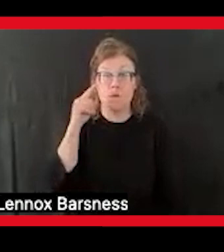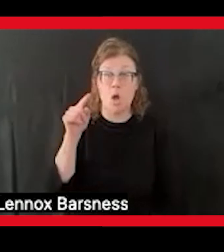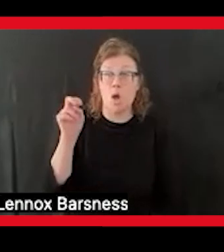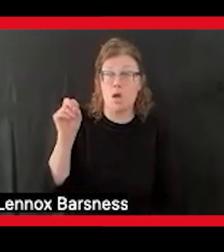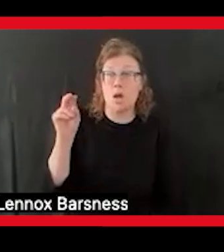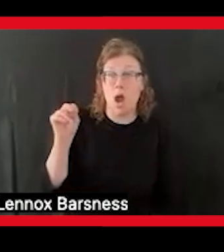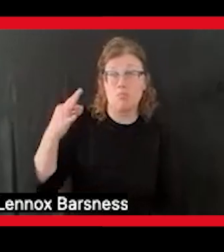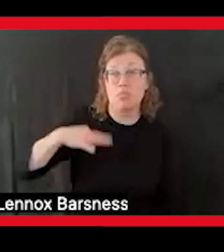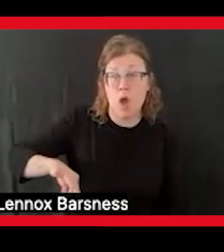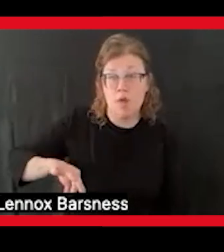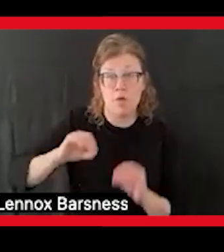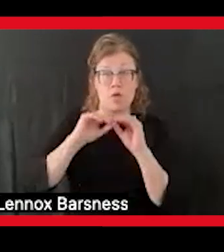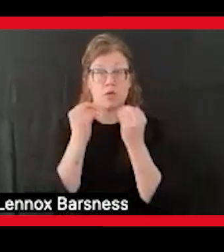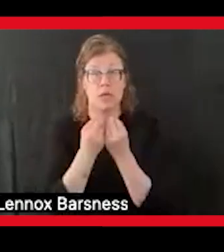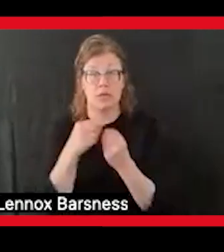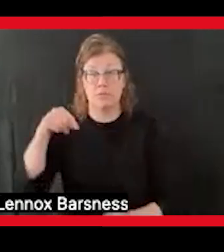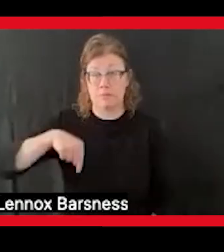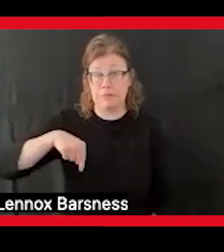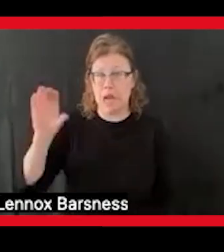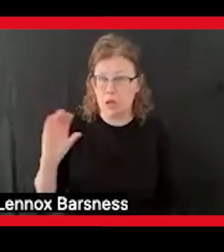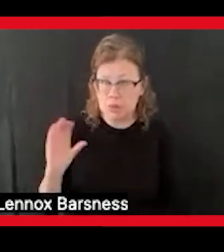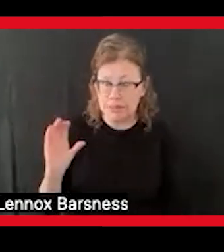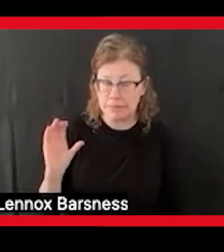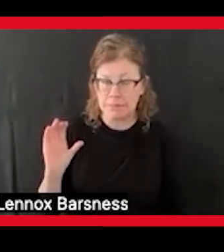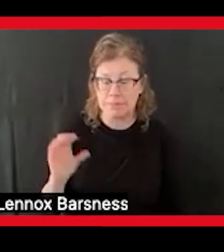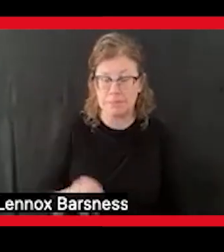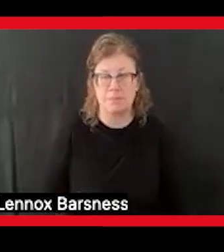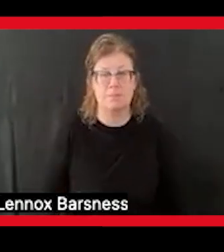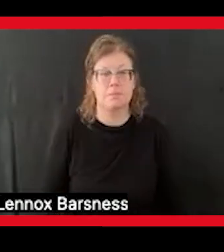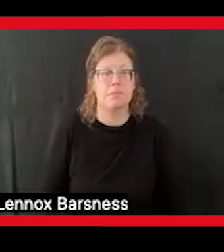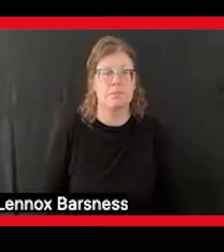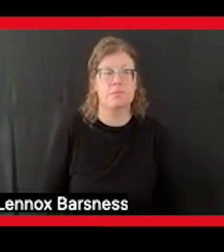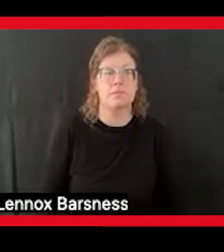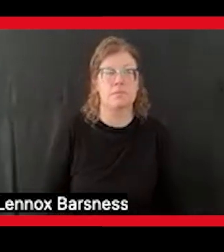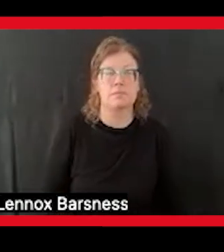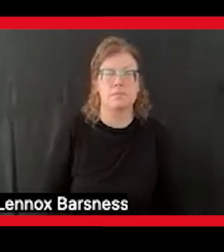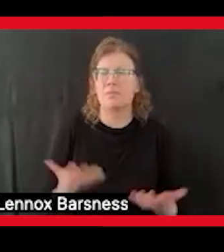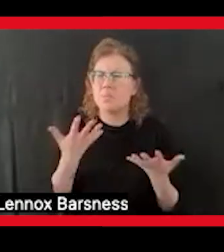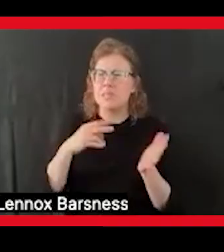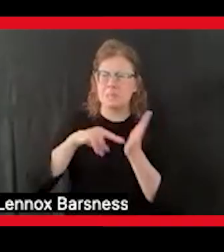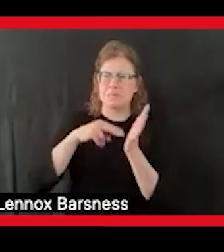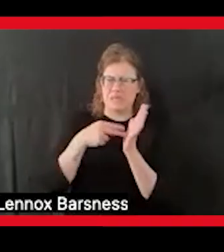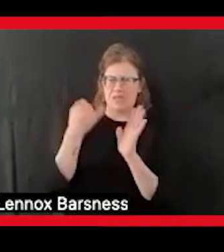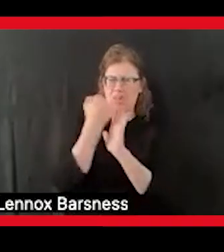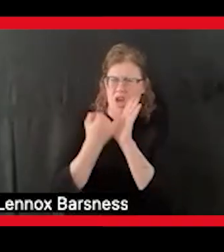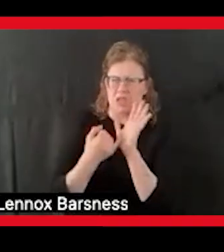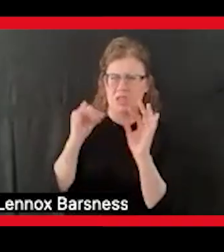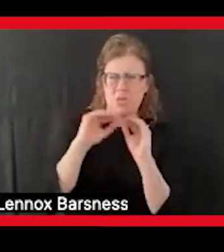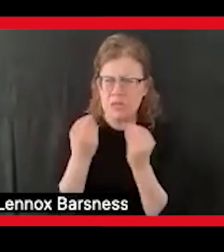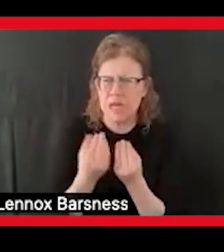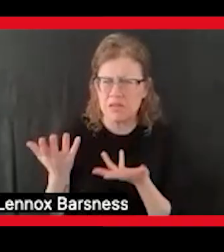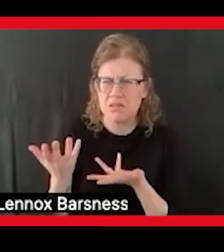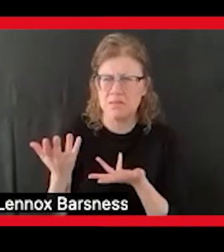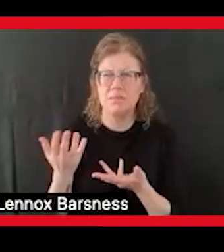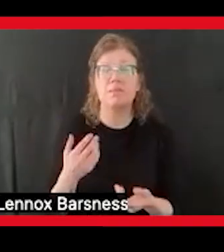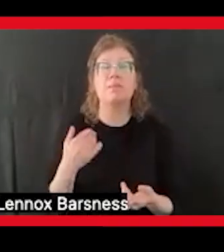Calgary. Our definition of arts organization is an organization whose primary mandate is the